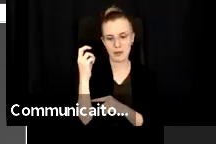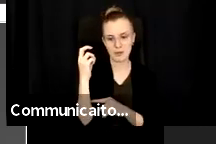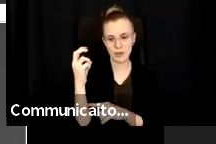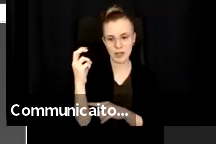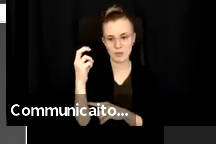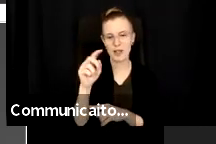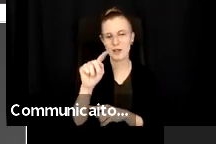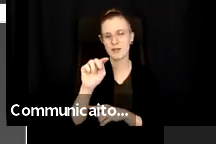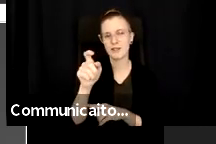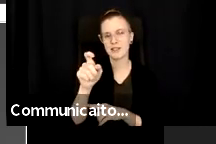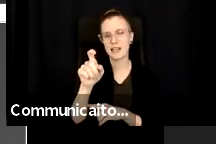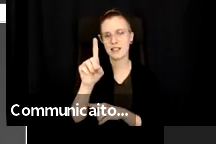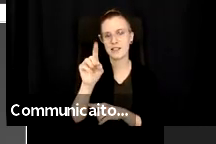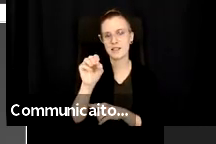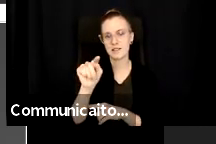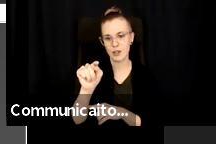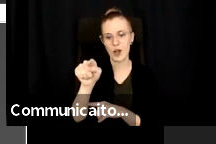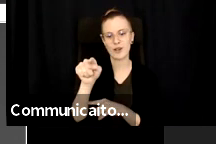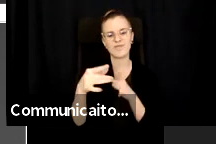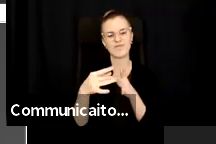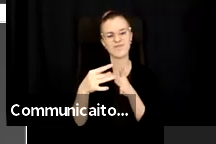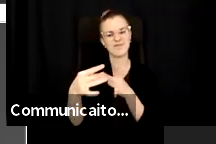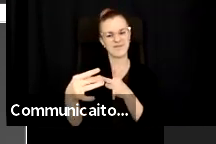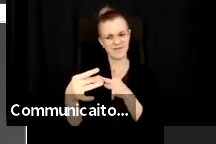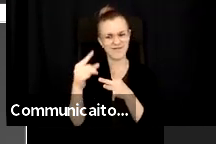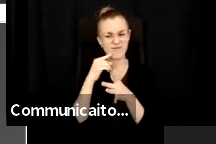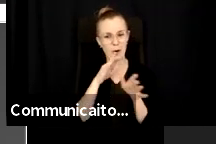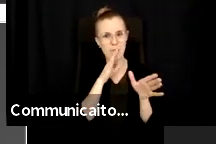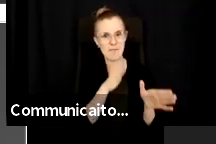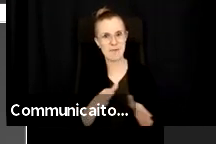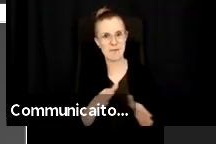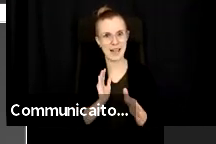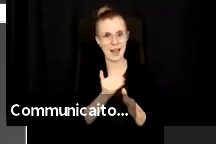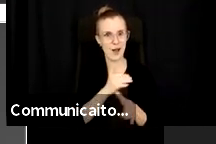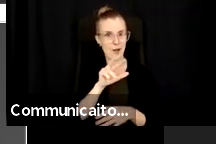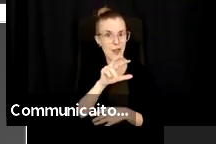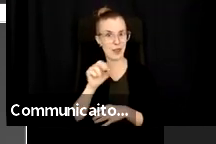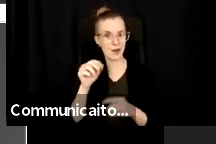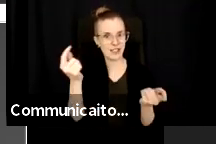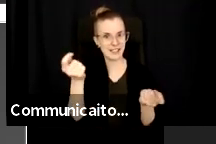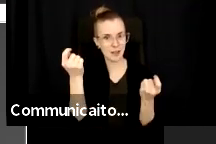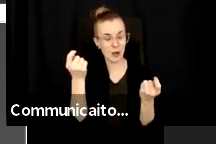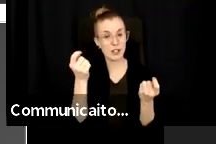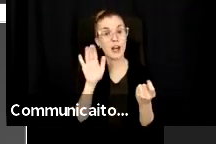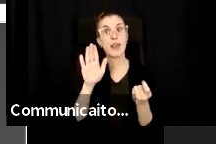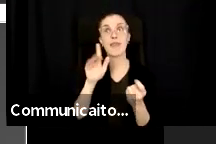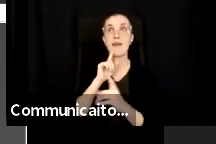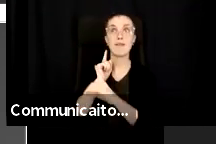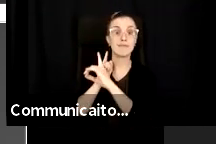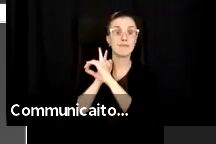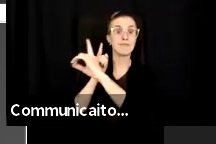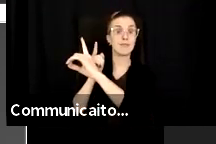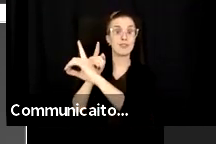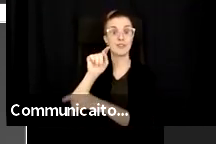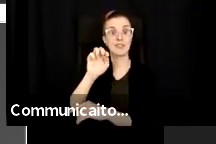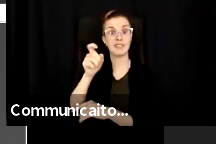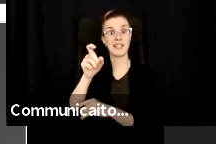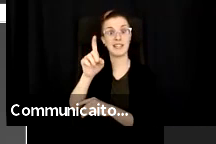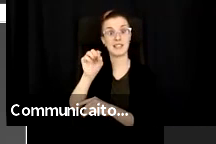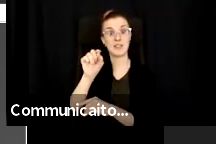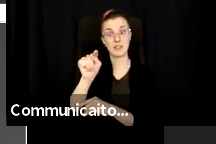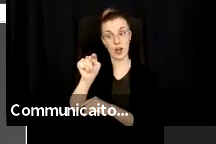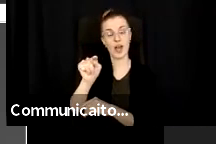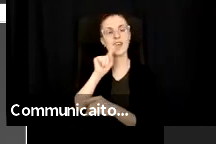for planning our ADA 30 celebration. The Texas Department of Transportation's mission is connecting you with